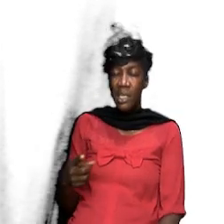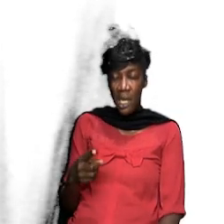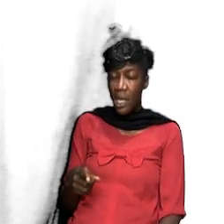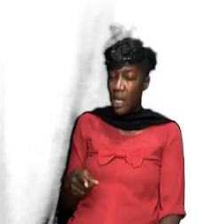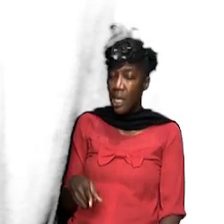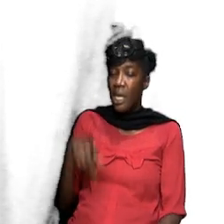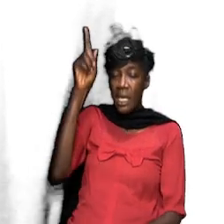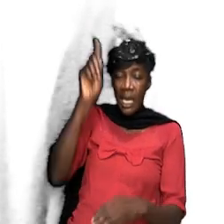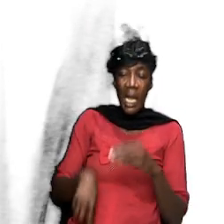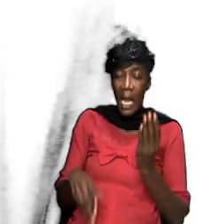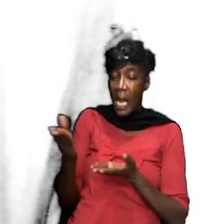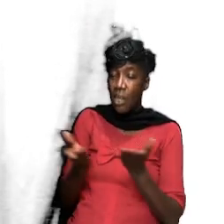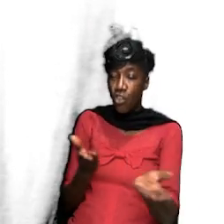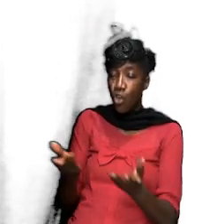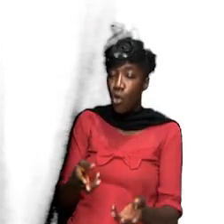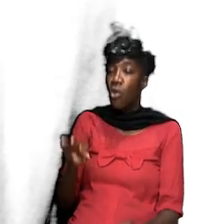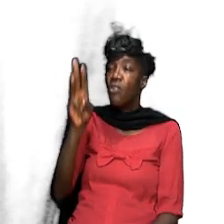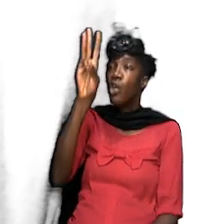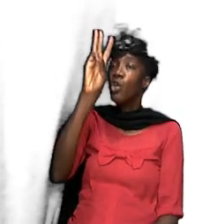cannot serve two masters.